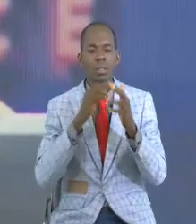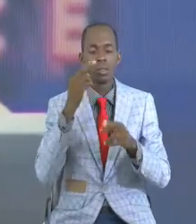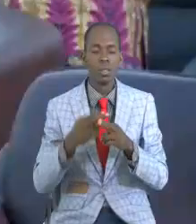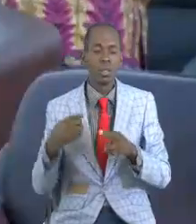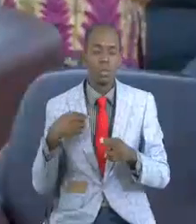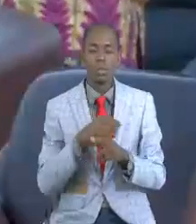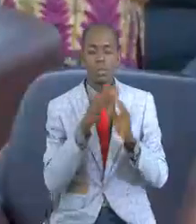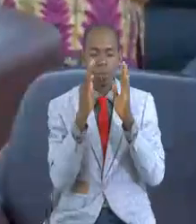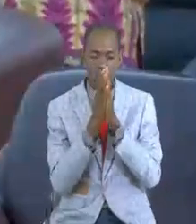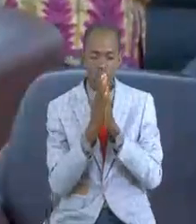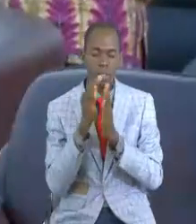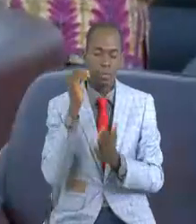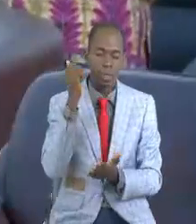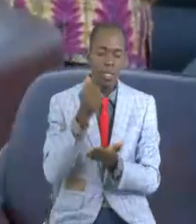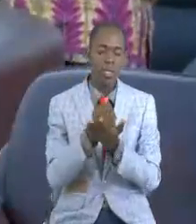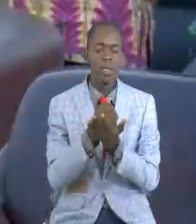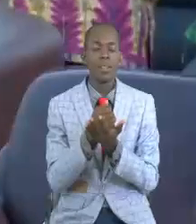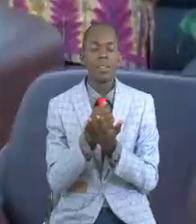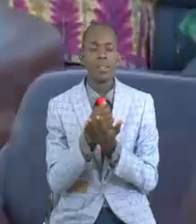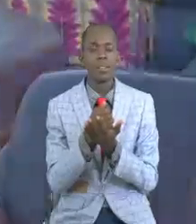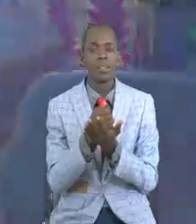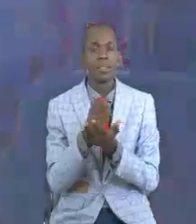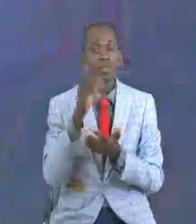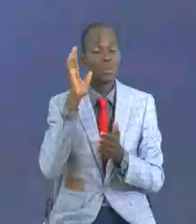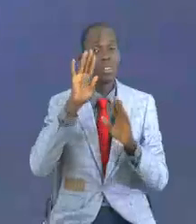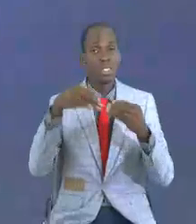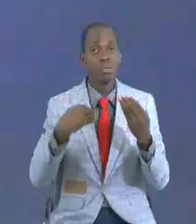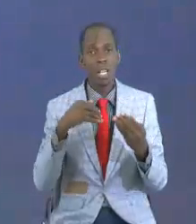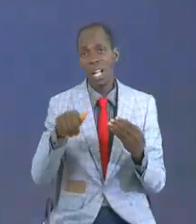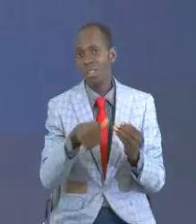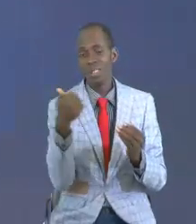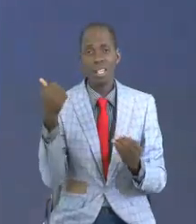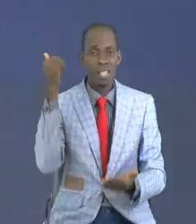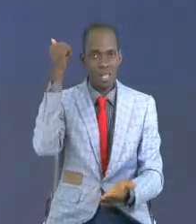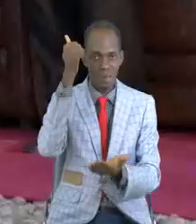pray. You are going to give a good amen before you sit down.